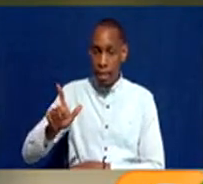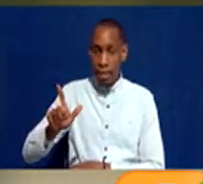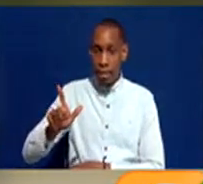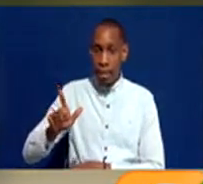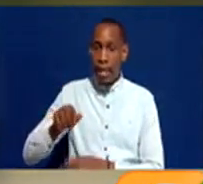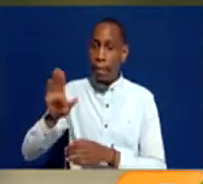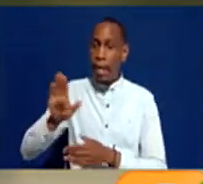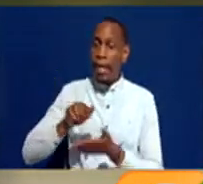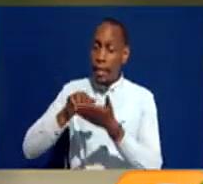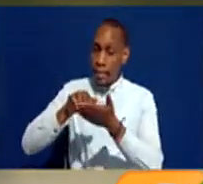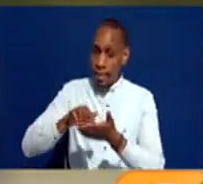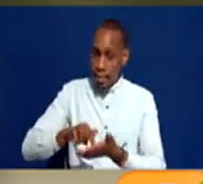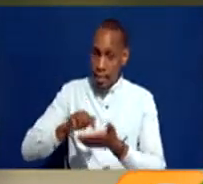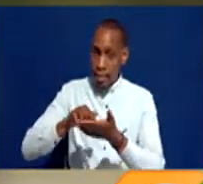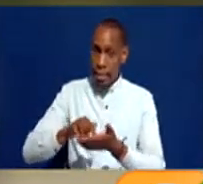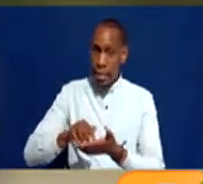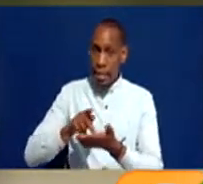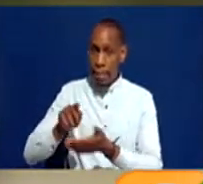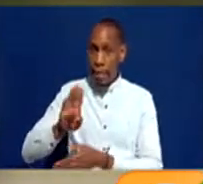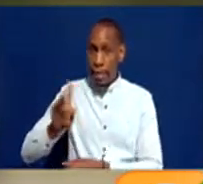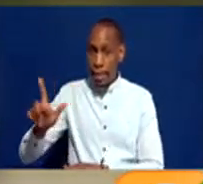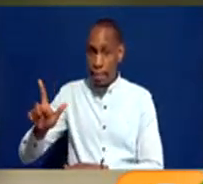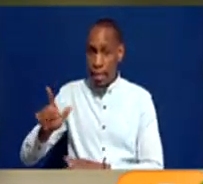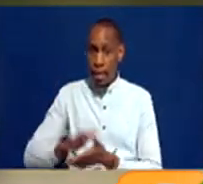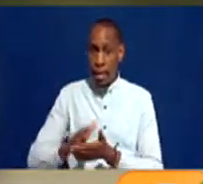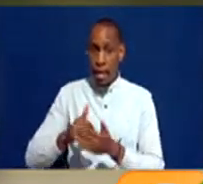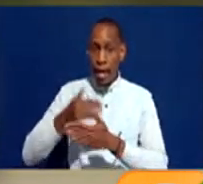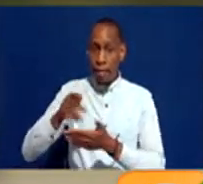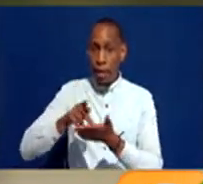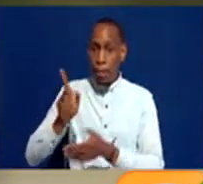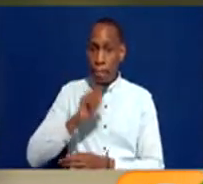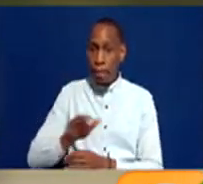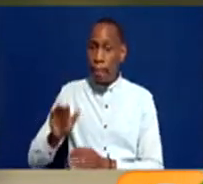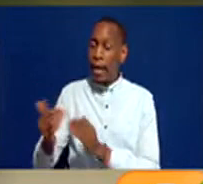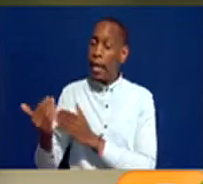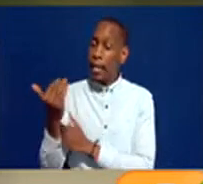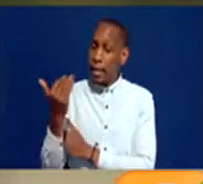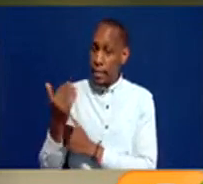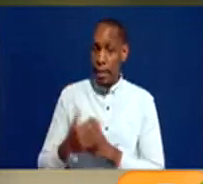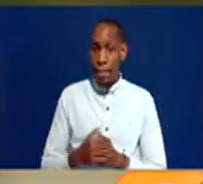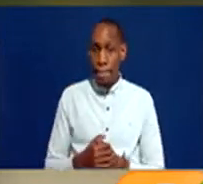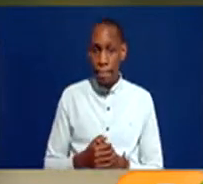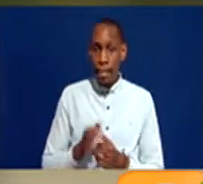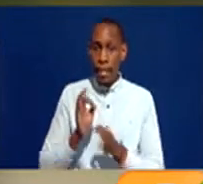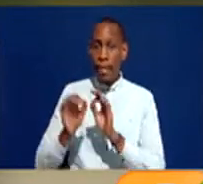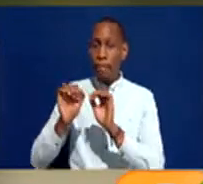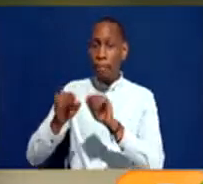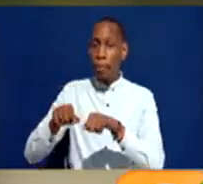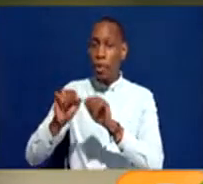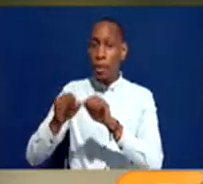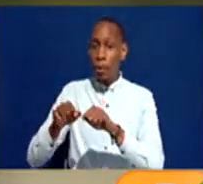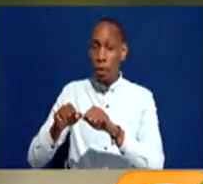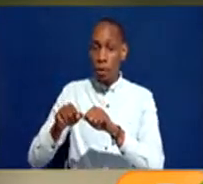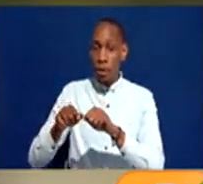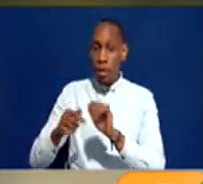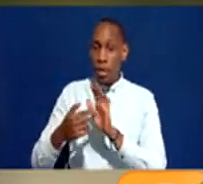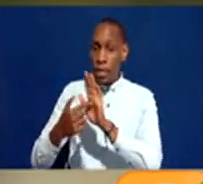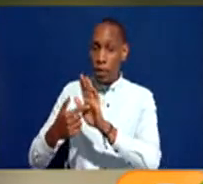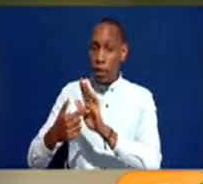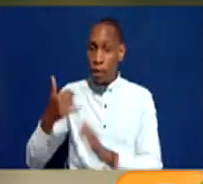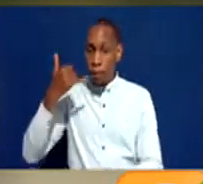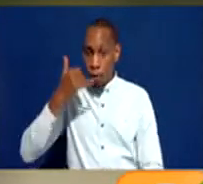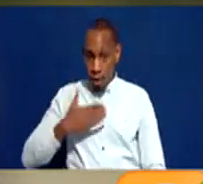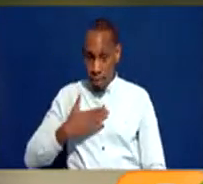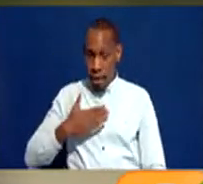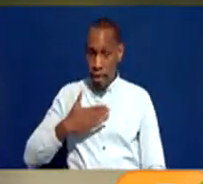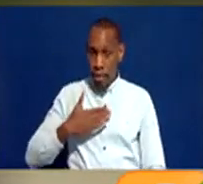was insisting. I paid the bill. After paying the bill, he requested if I can give him my phone so